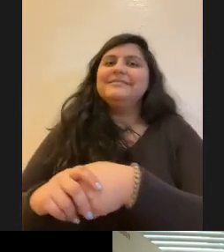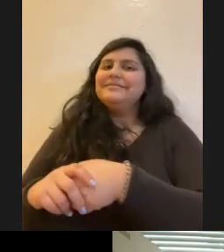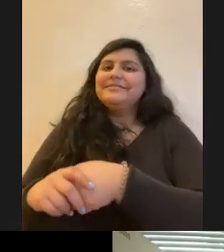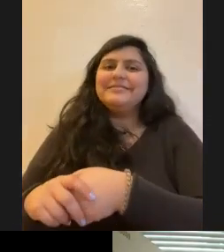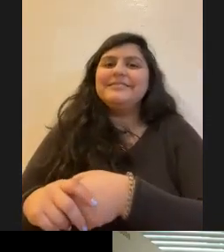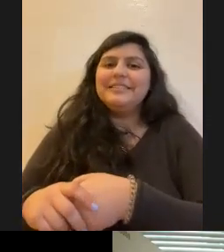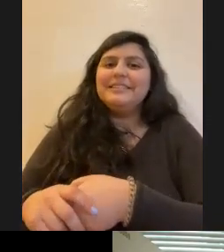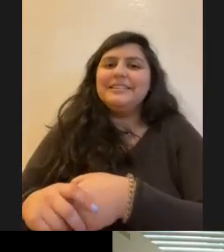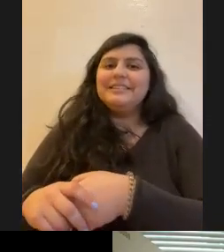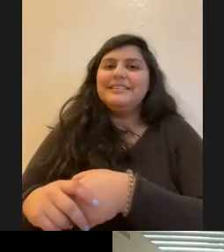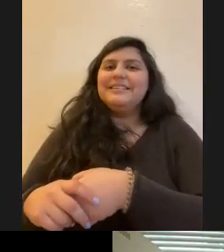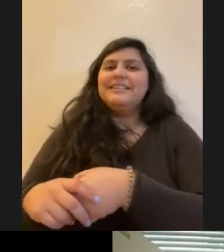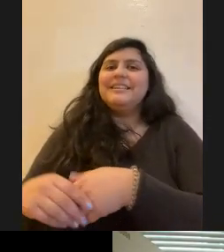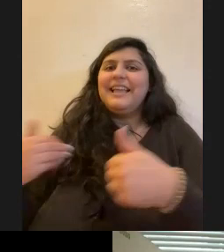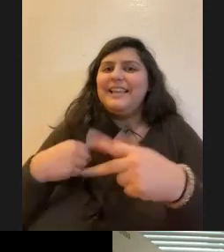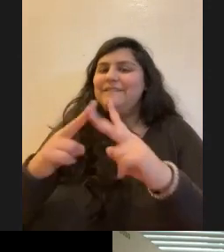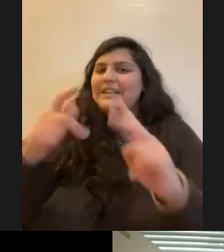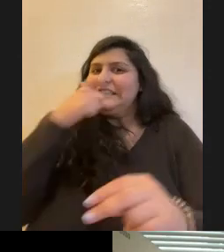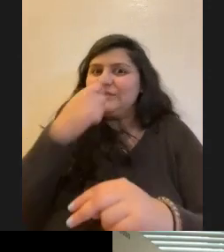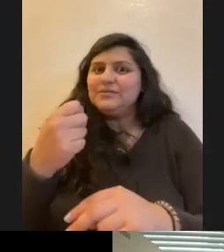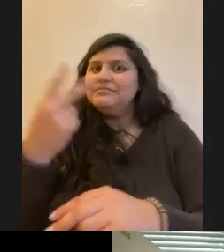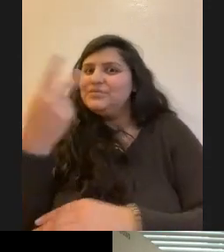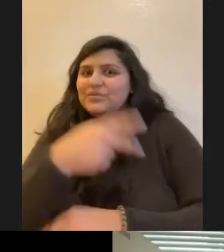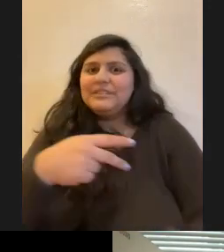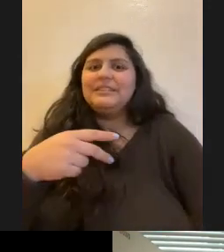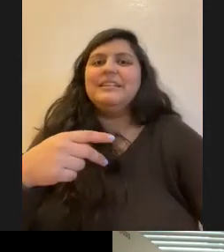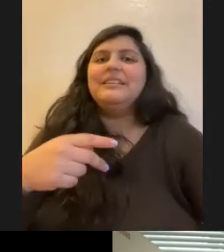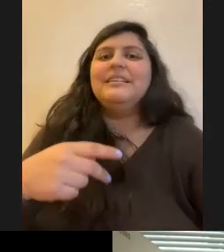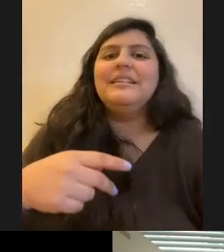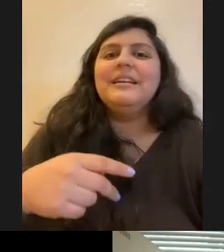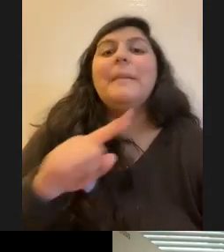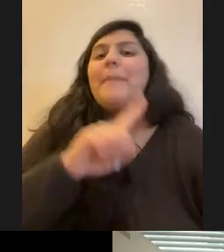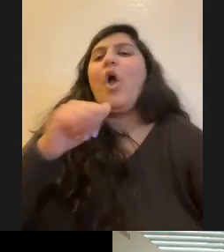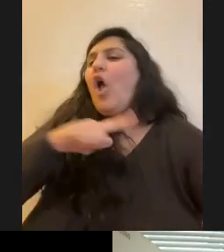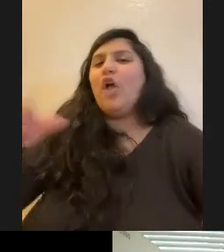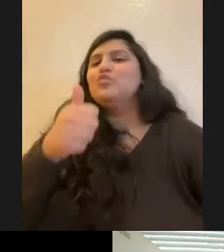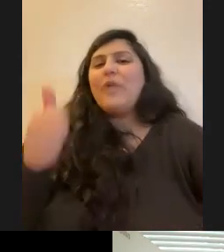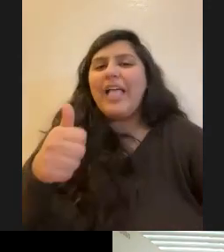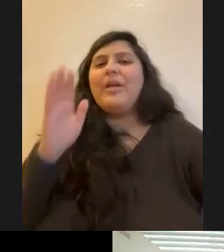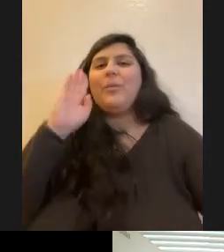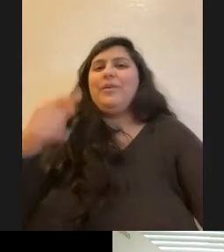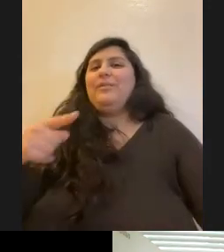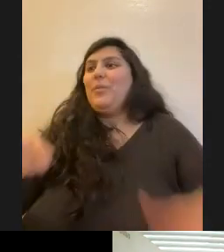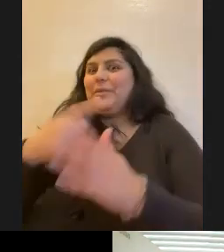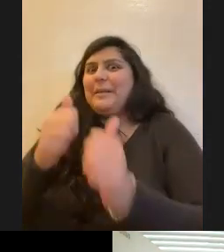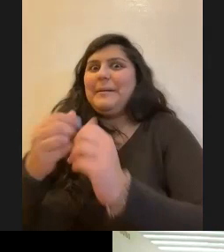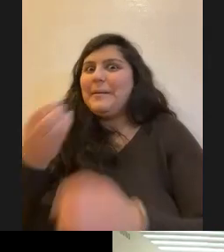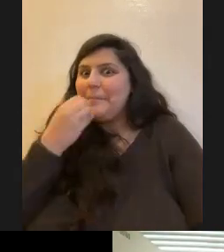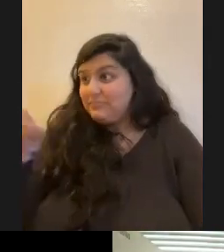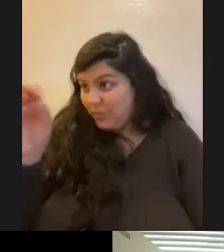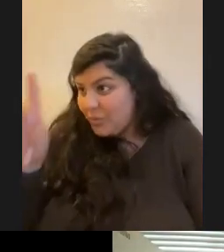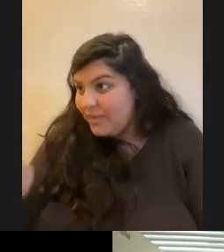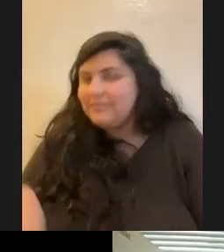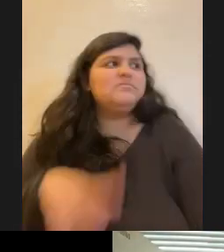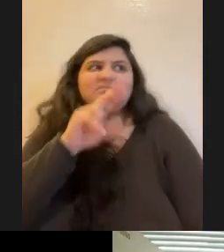had a really interesting couple of days. You know, everyone was in it together, and we'd be Right. like, you know, see each other for once a meal, and you're like, "Are you doing well?" And you're